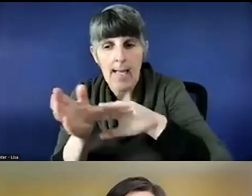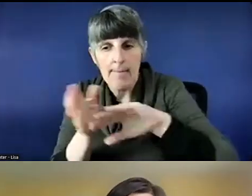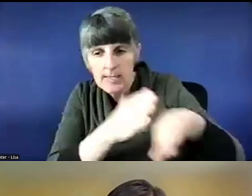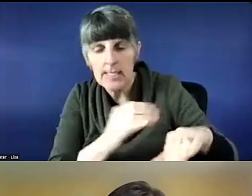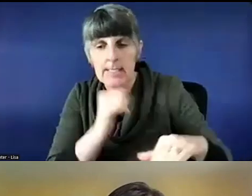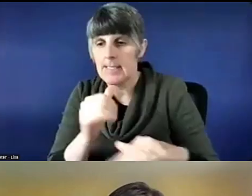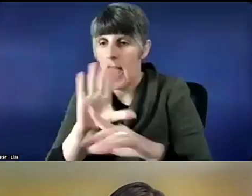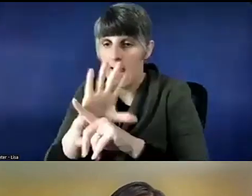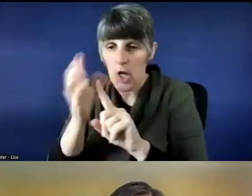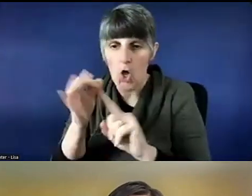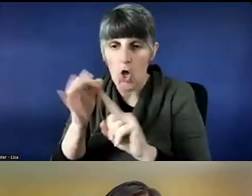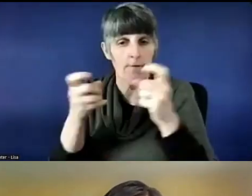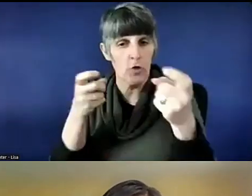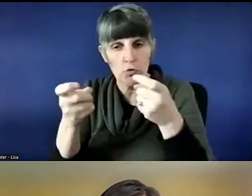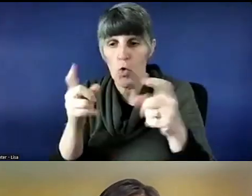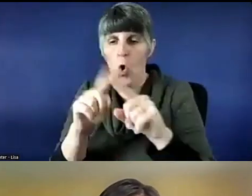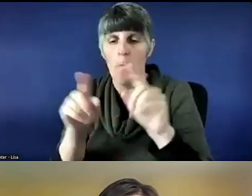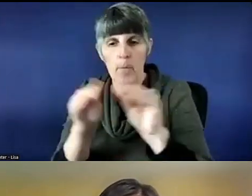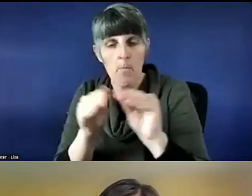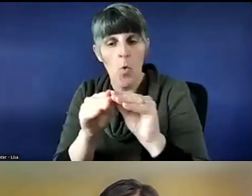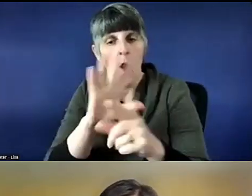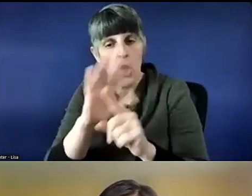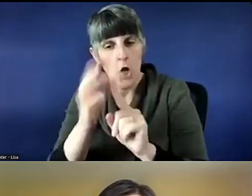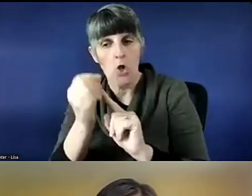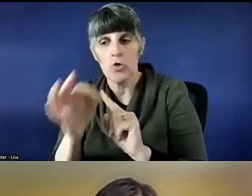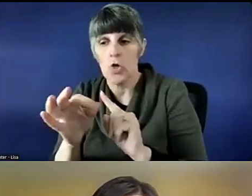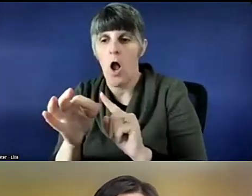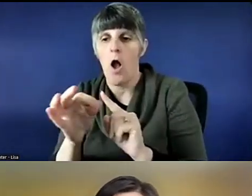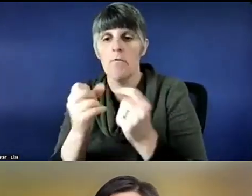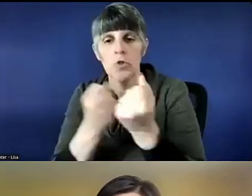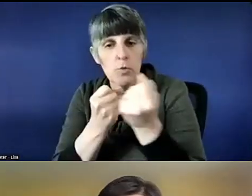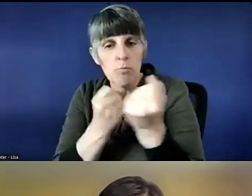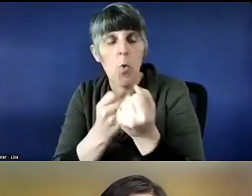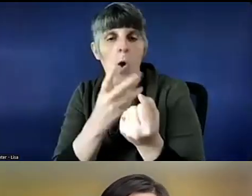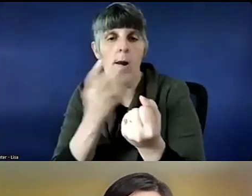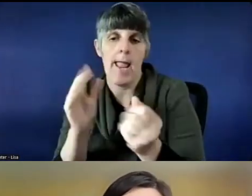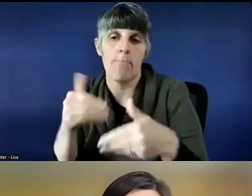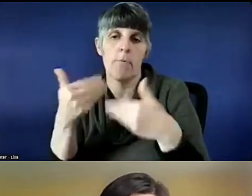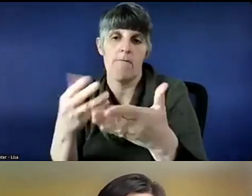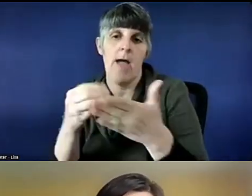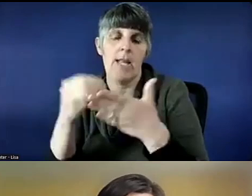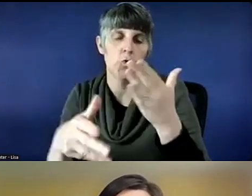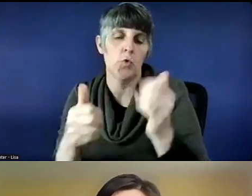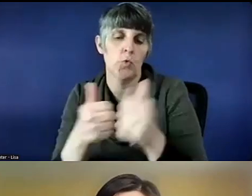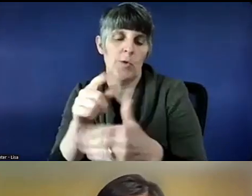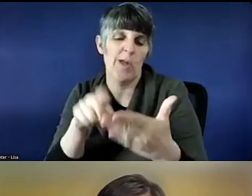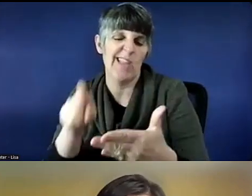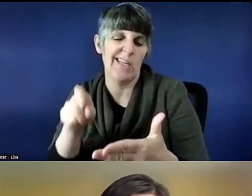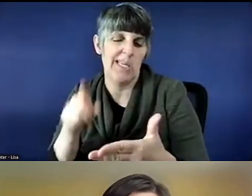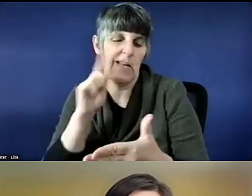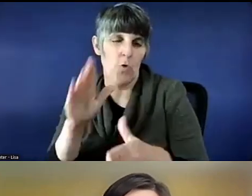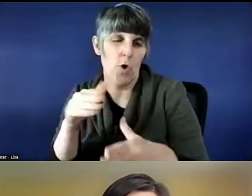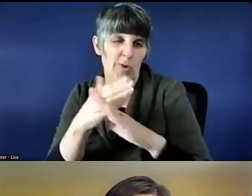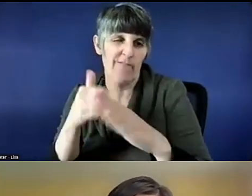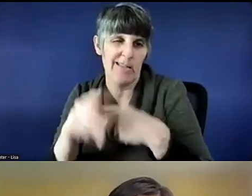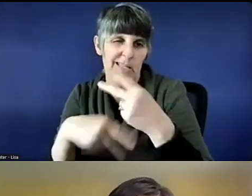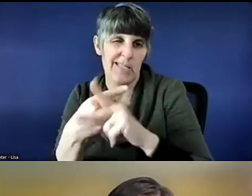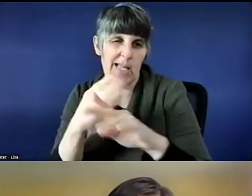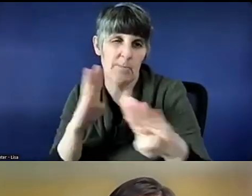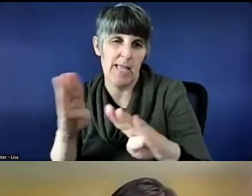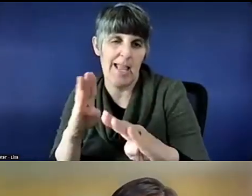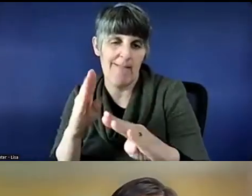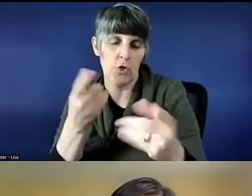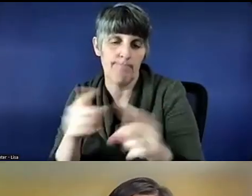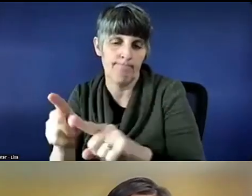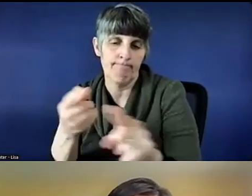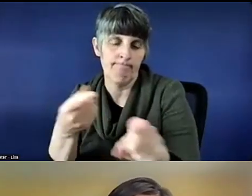culture of control, but more a culture of support and providing students what they need to prevent these kinds of behavioral incidents